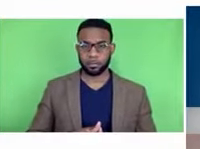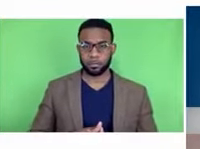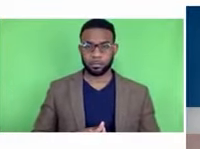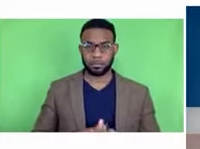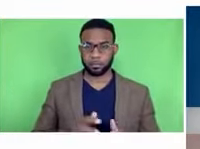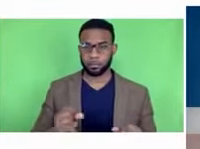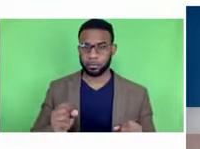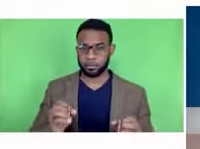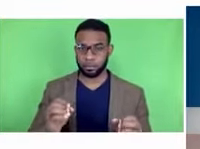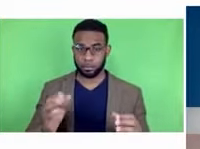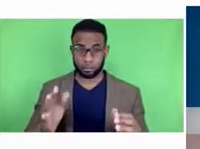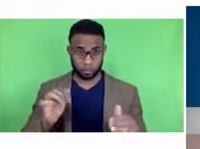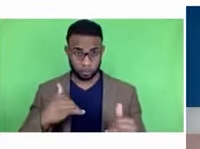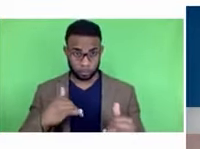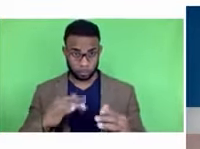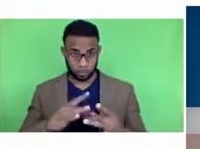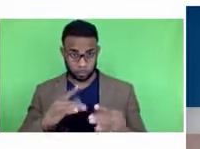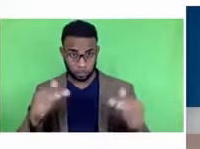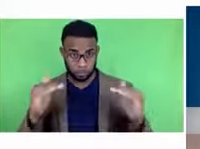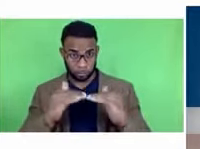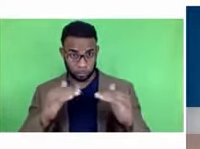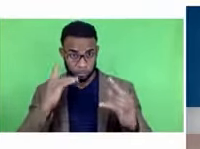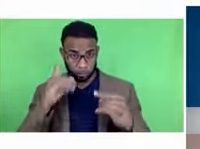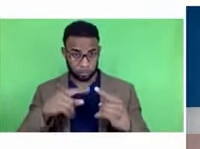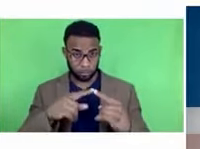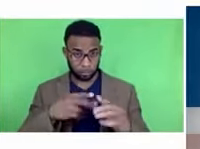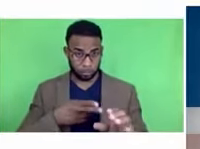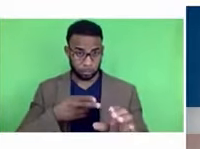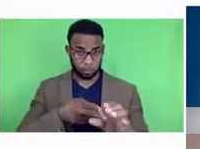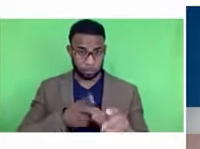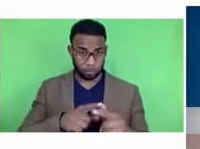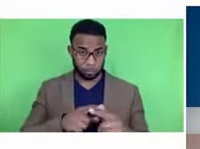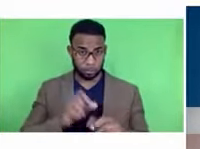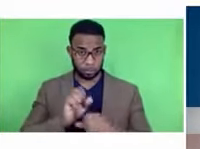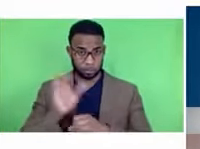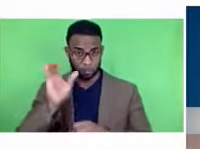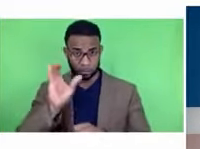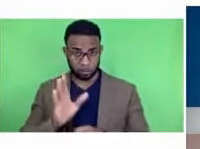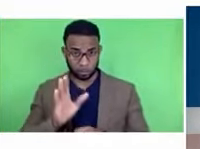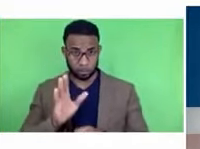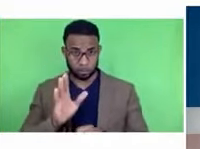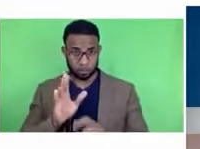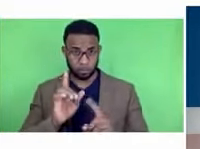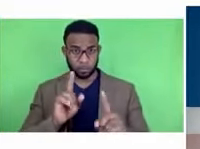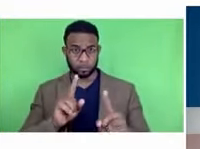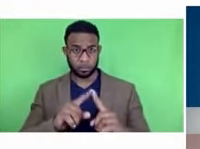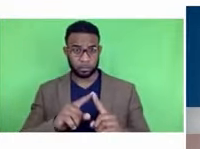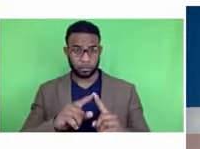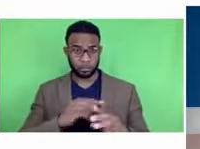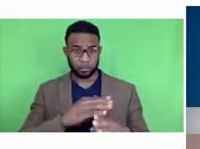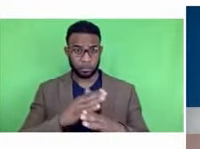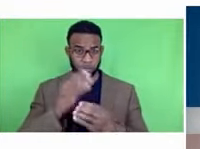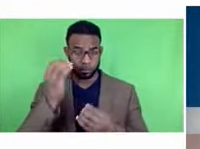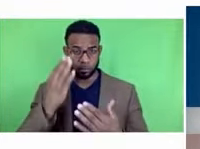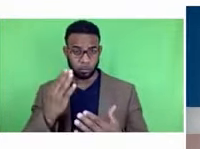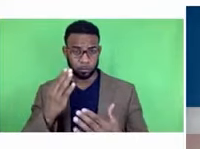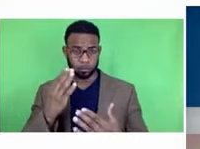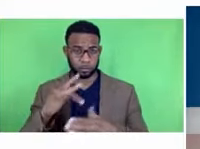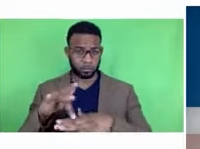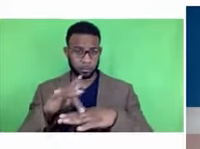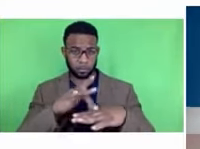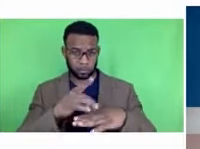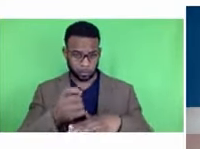So would we say it's fair when we're thinking about participants or job seekers going to disclose some information? Maram, you kind of touched on it,